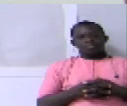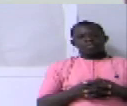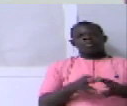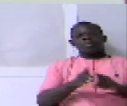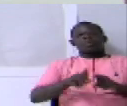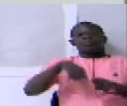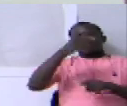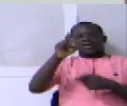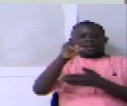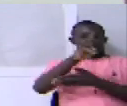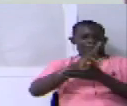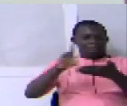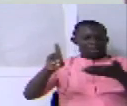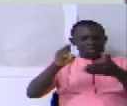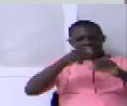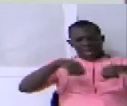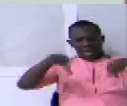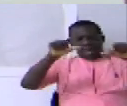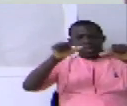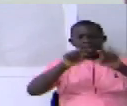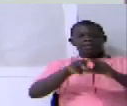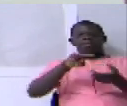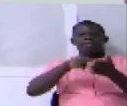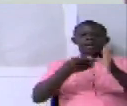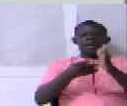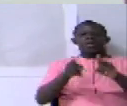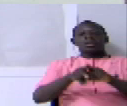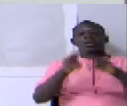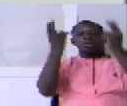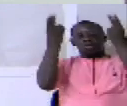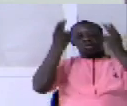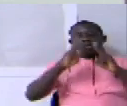that part, the illegality